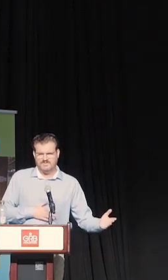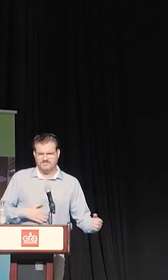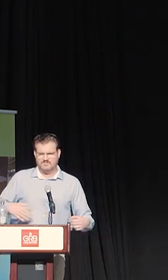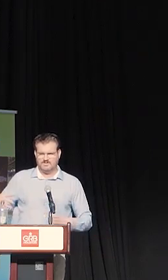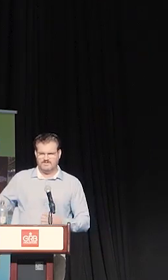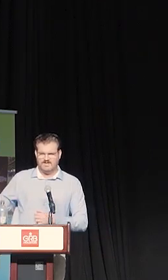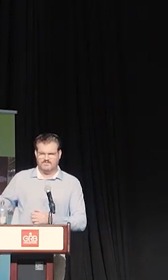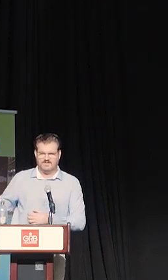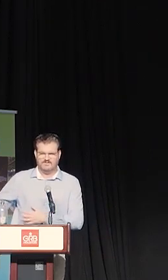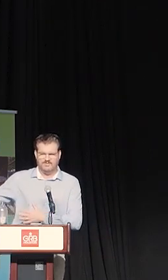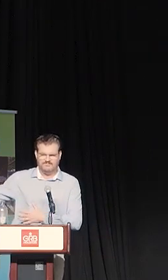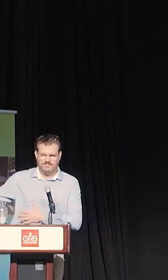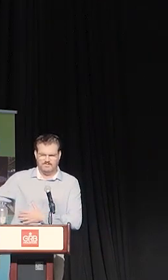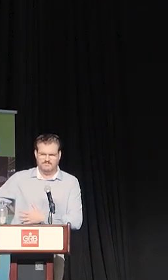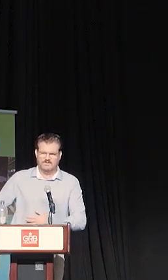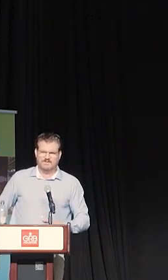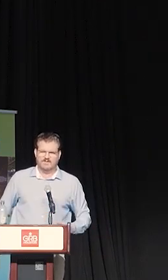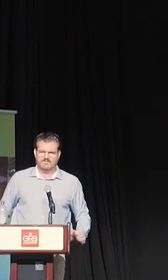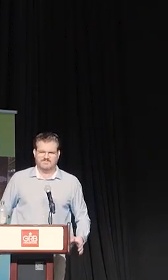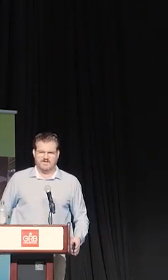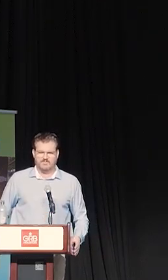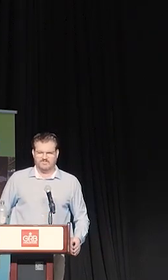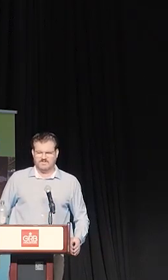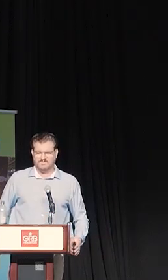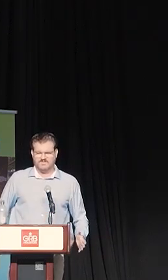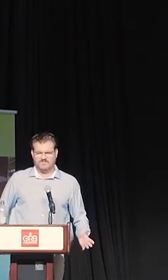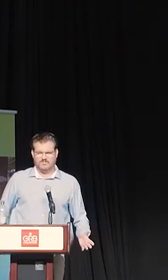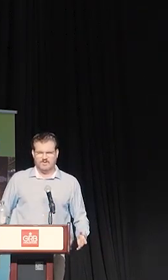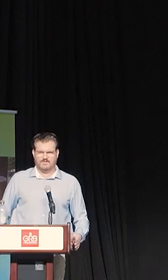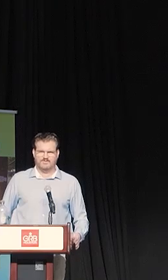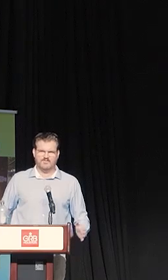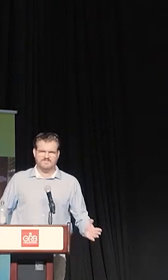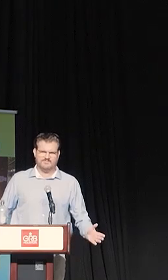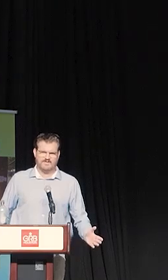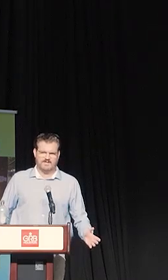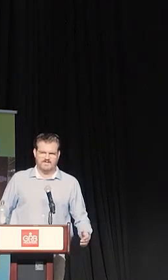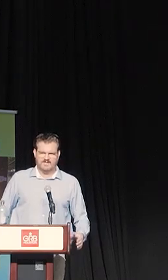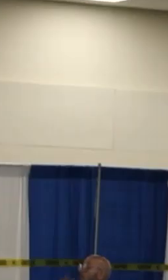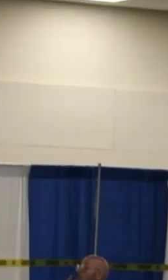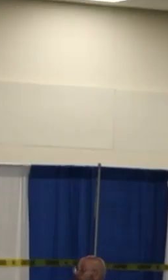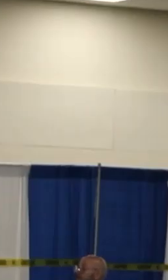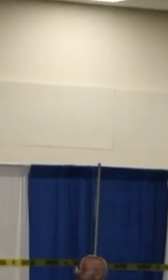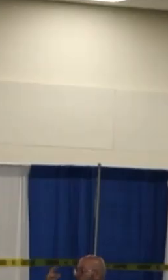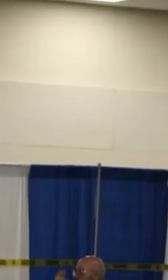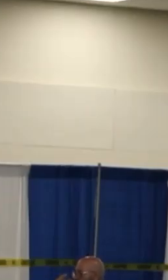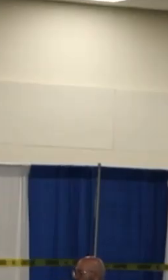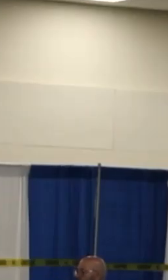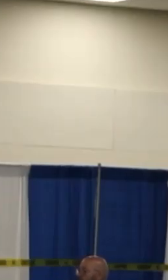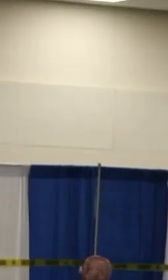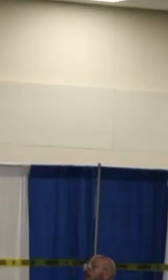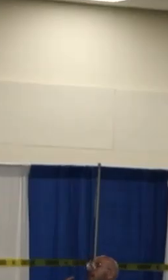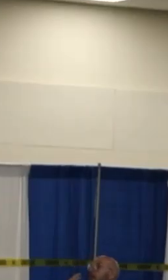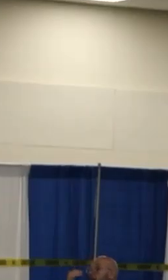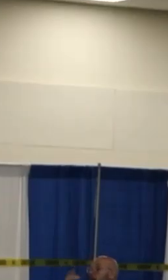before 2012, and now the inland rainfall is the higher percentage, but it's still water. And the reasons for that is really a couple of